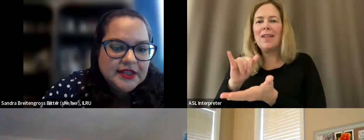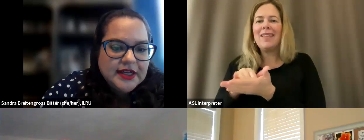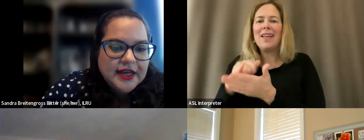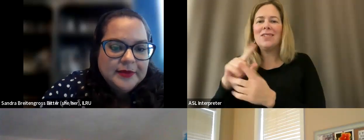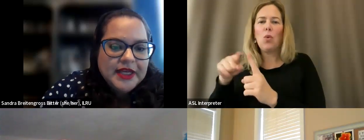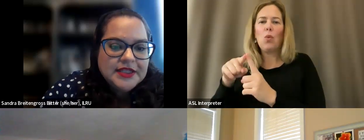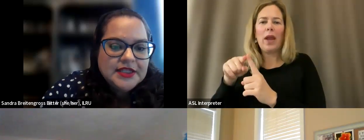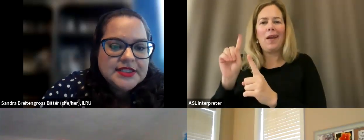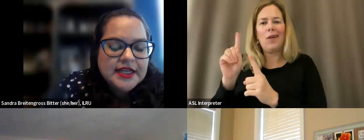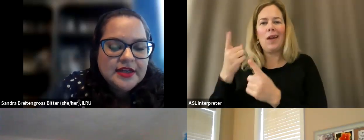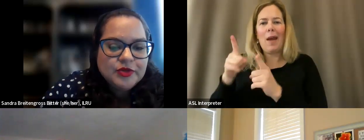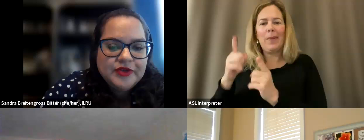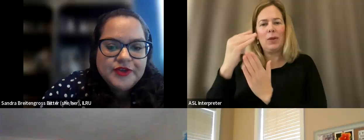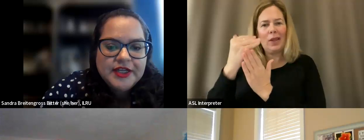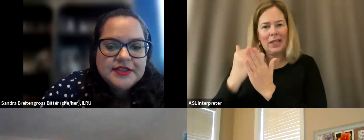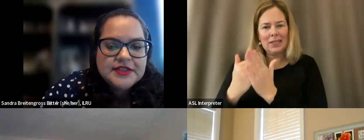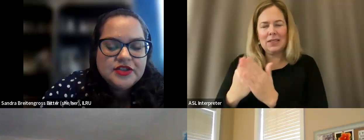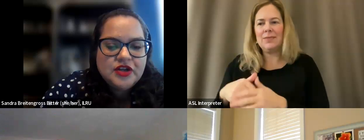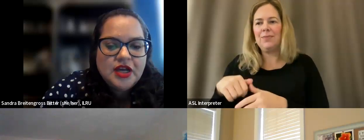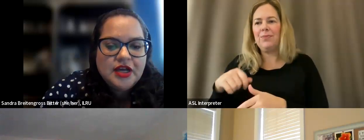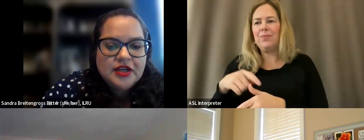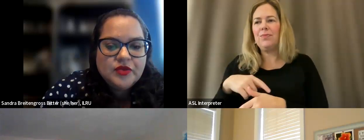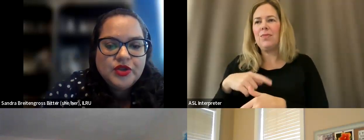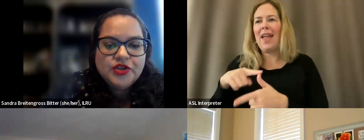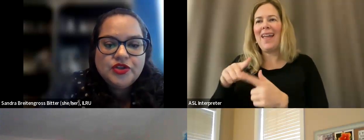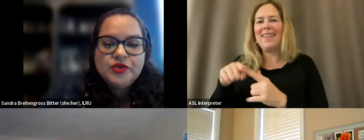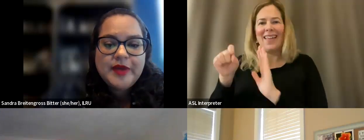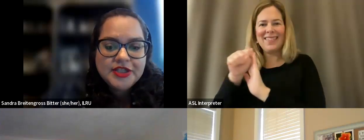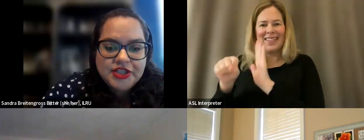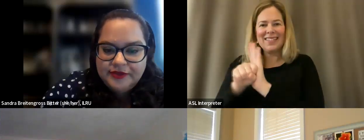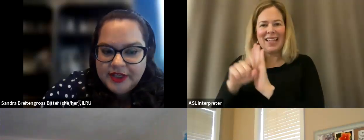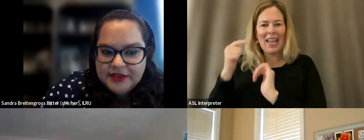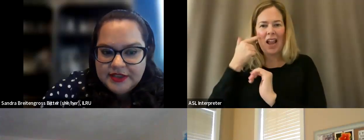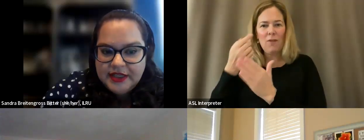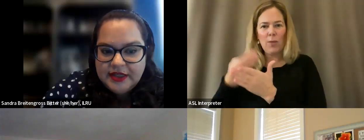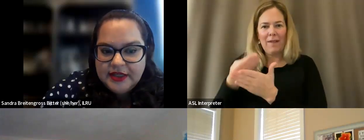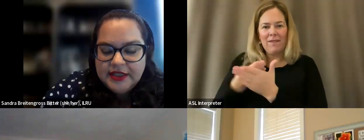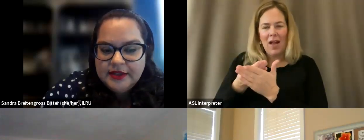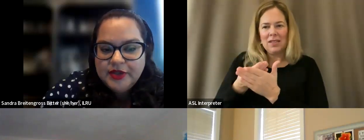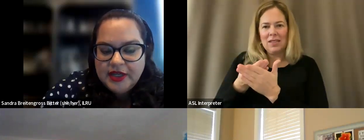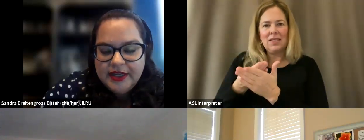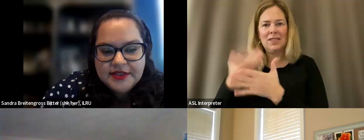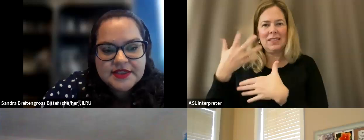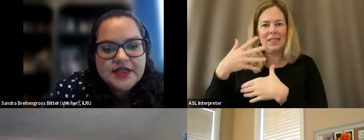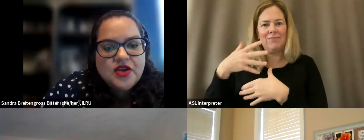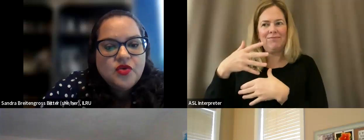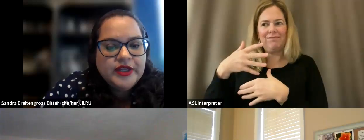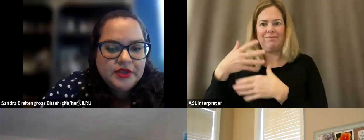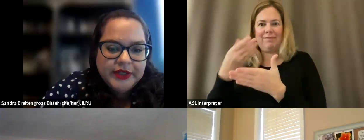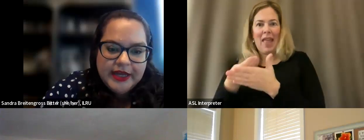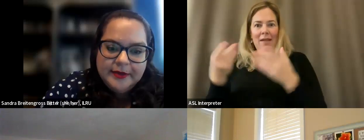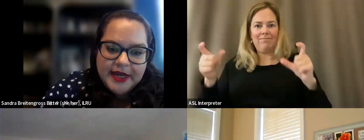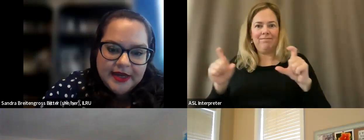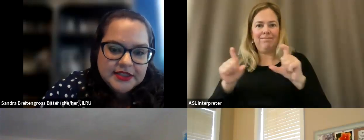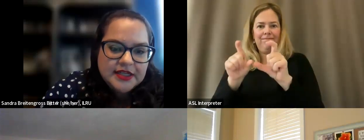listed. And then the state government funds will include matching funds in compliance with